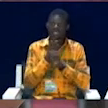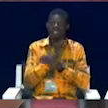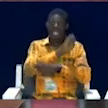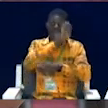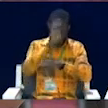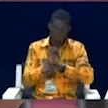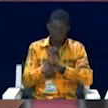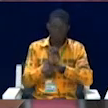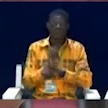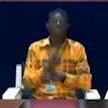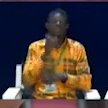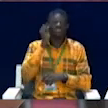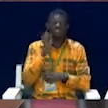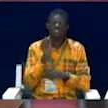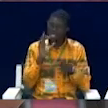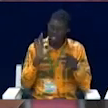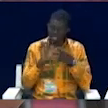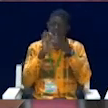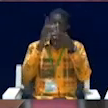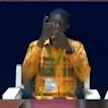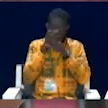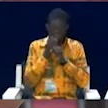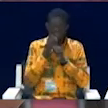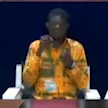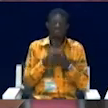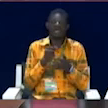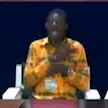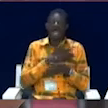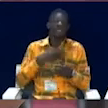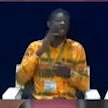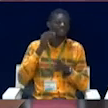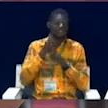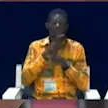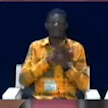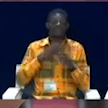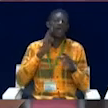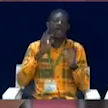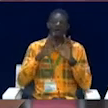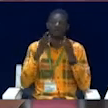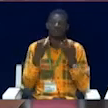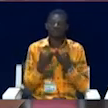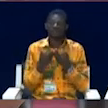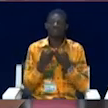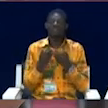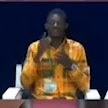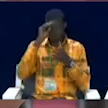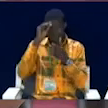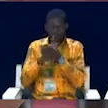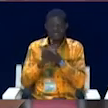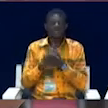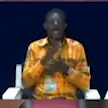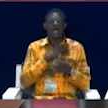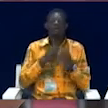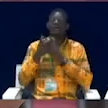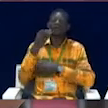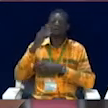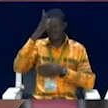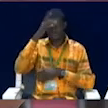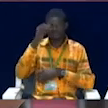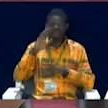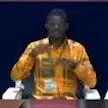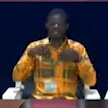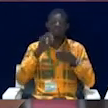employed. She claimed it for herself and her husband. And the God of Daddy Gio gave